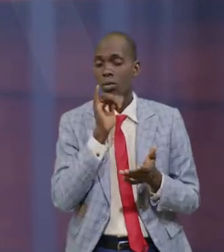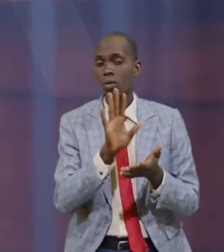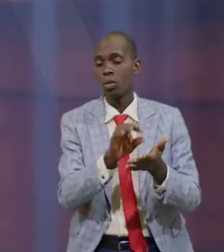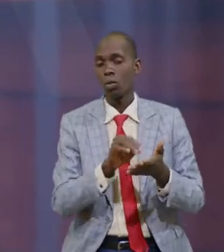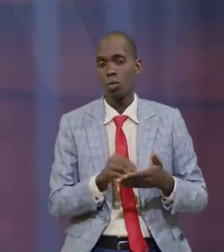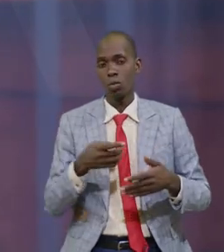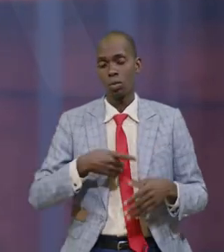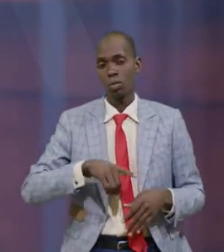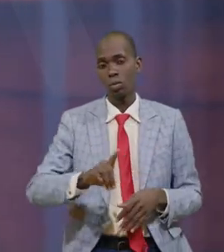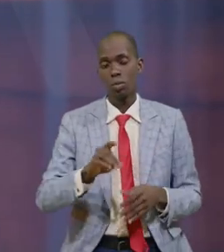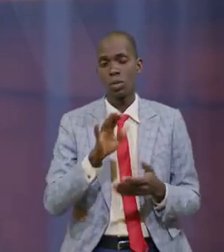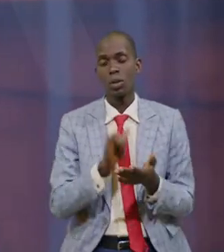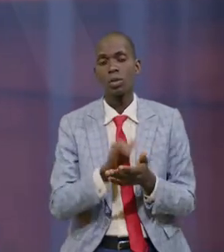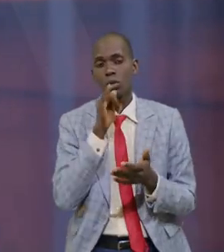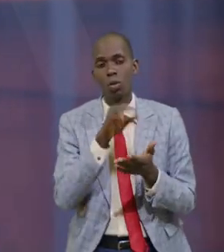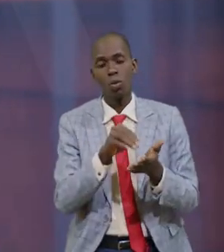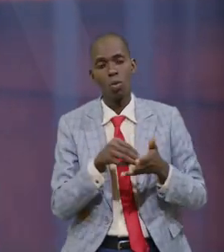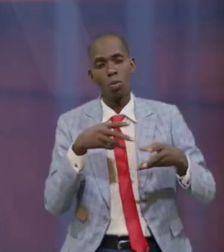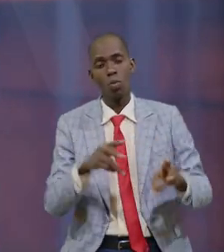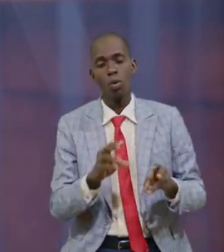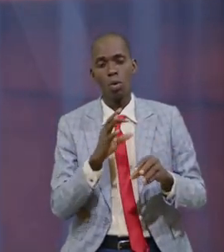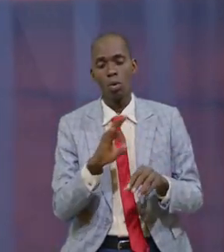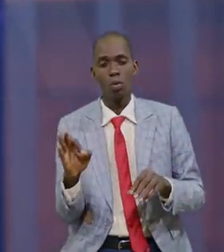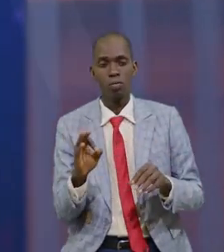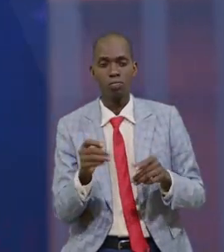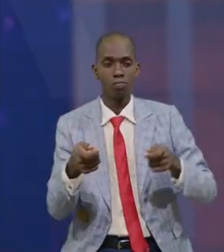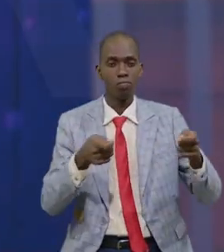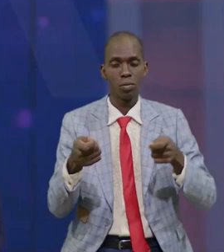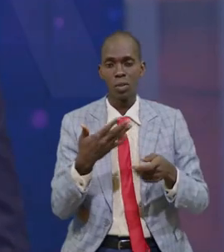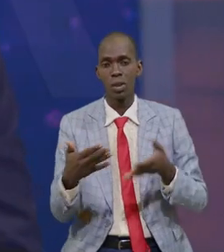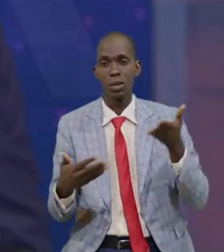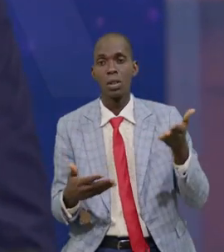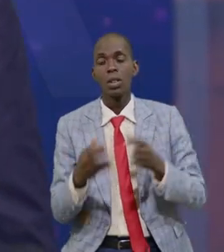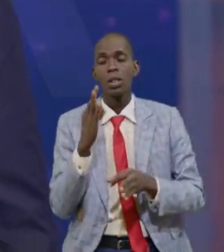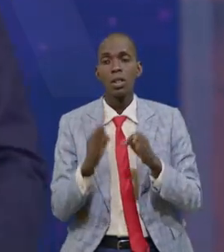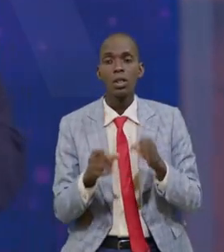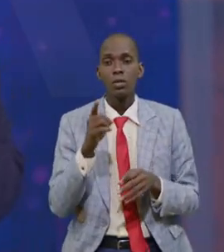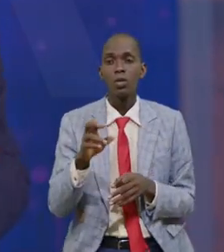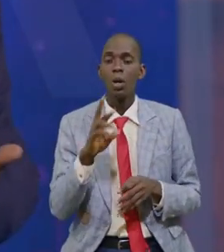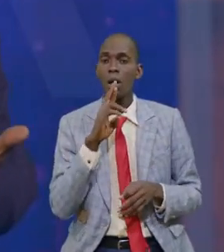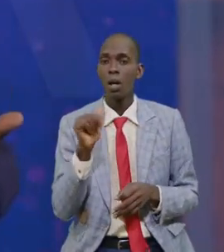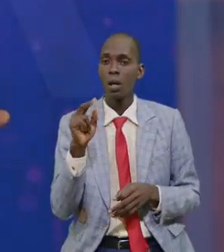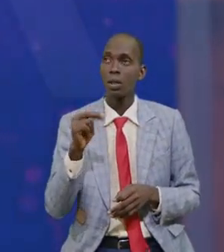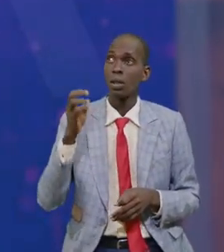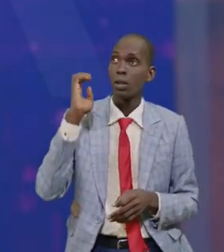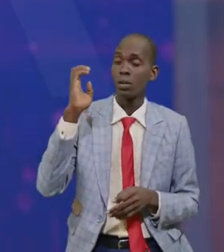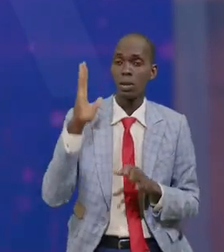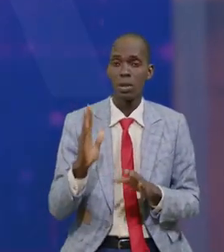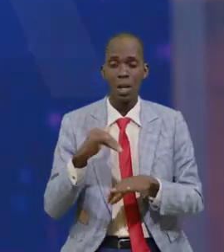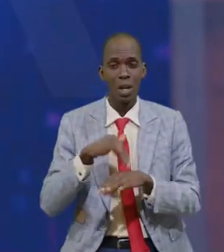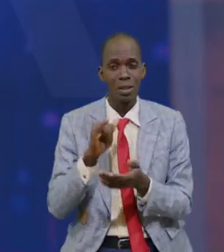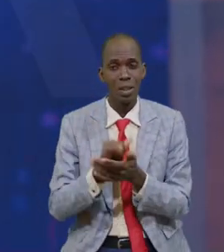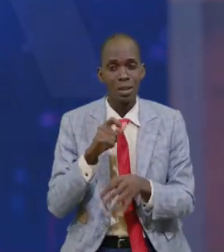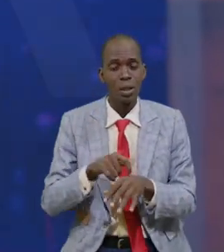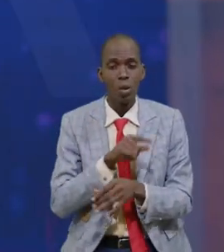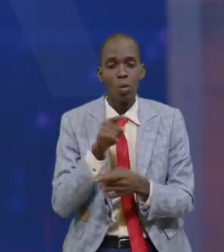your administration. If you're an evangelist, at that time, when they say you retire, the Lord does not